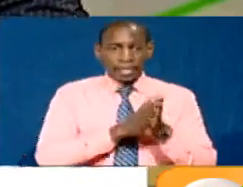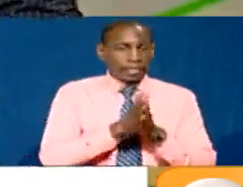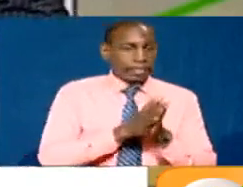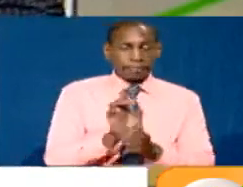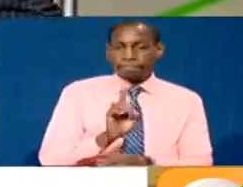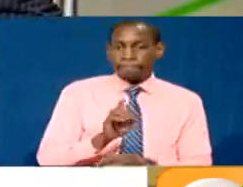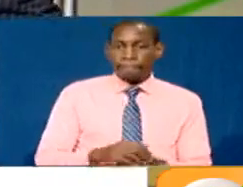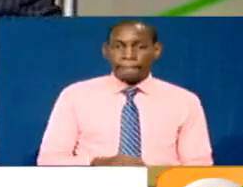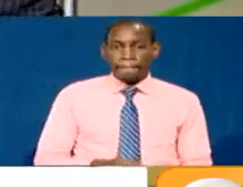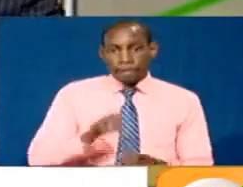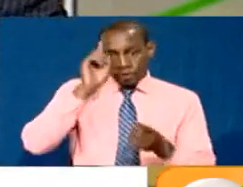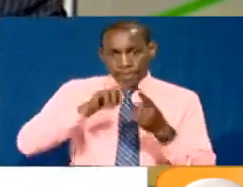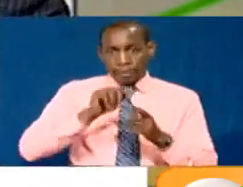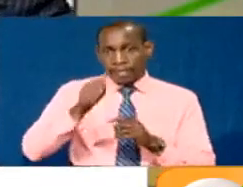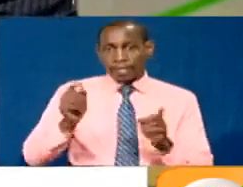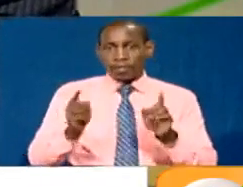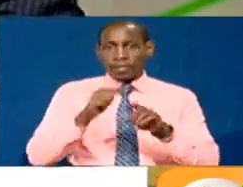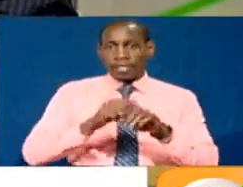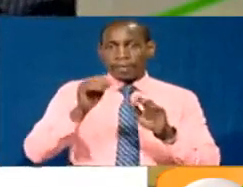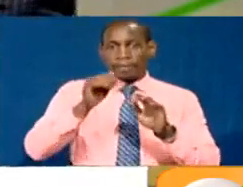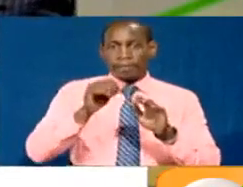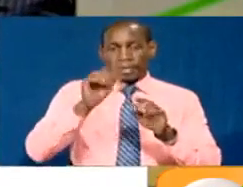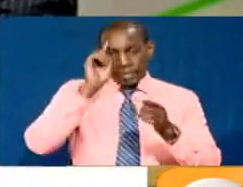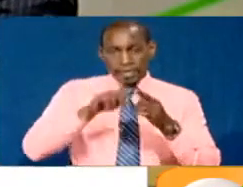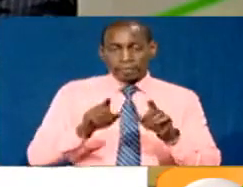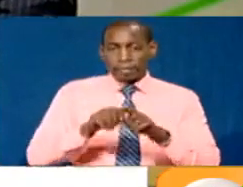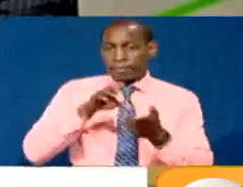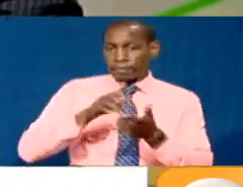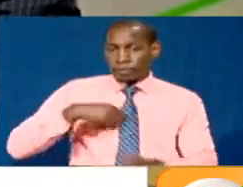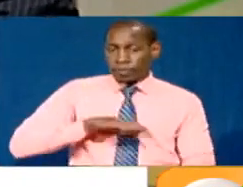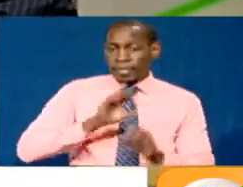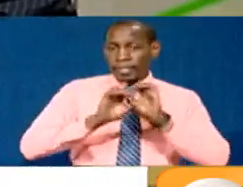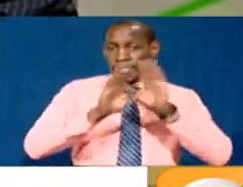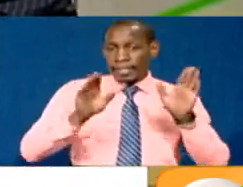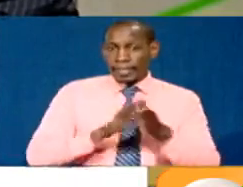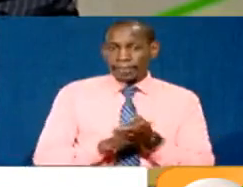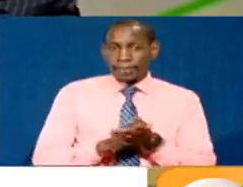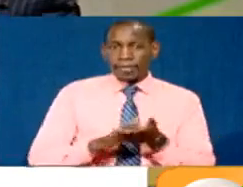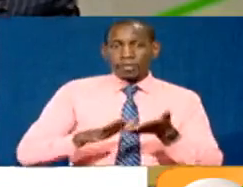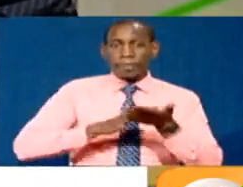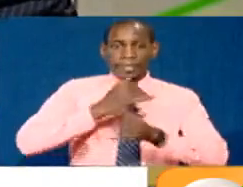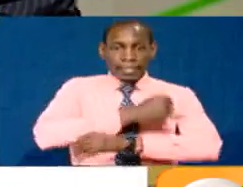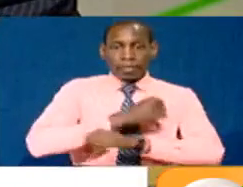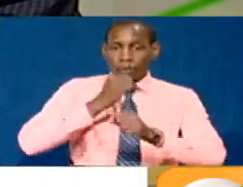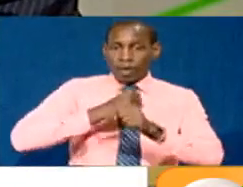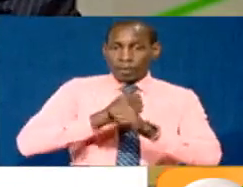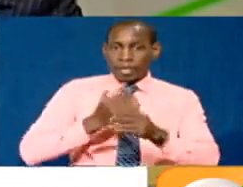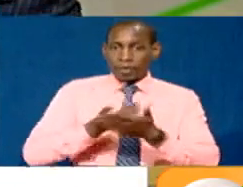certain short-term agenda. This is a matter, and that is why our position is very clear. Institutionalize the